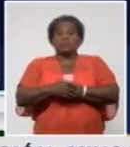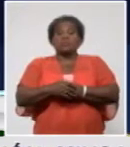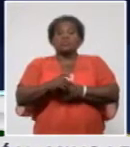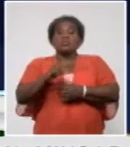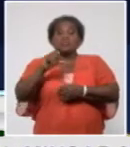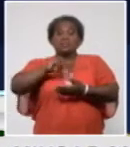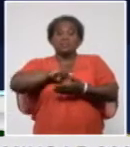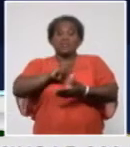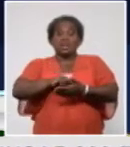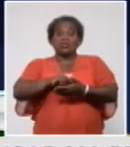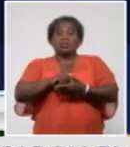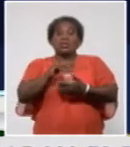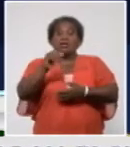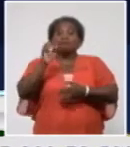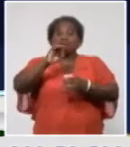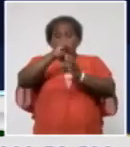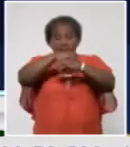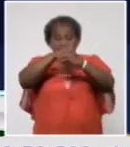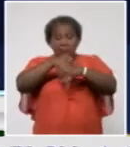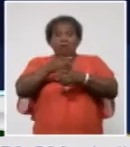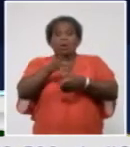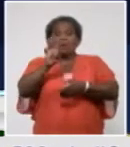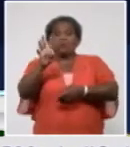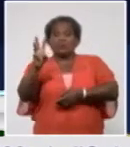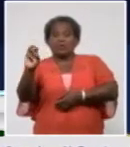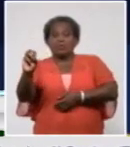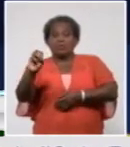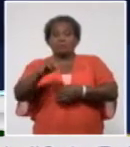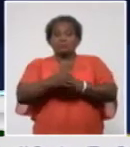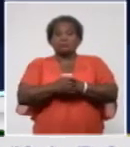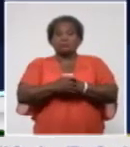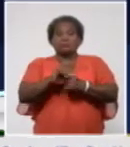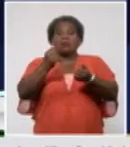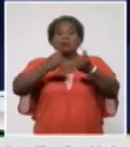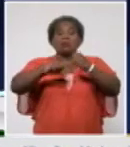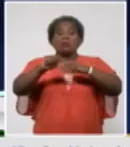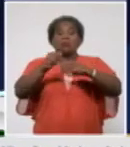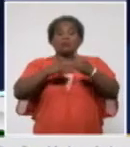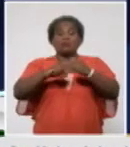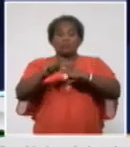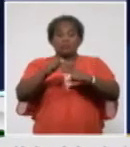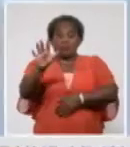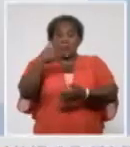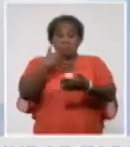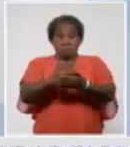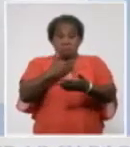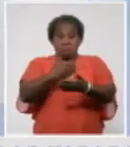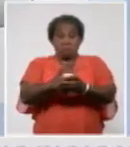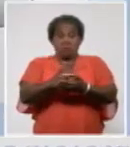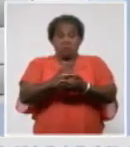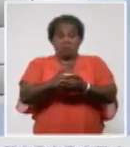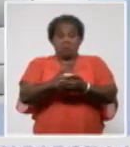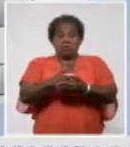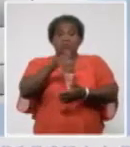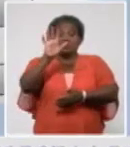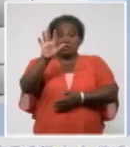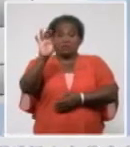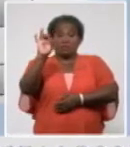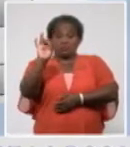191 in the National Genetic Center. As a result of the analysis and processing of these